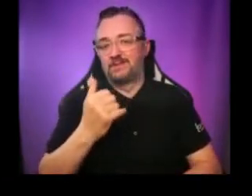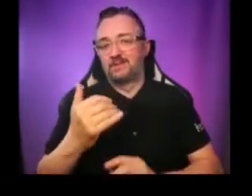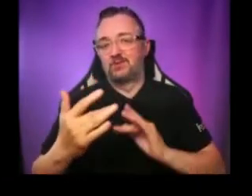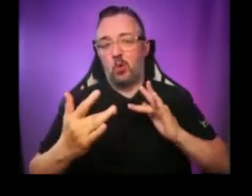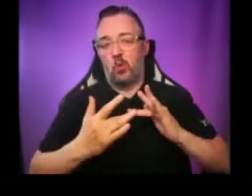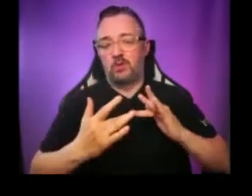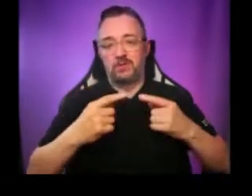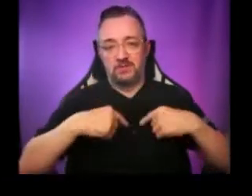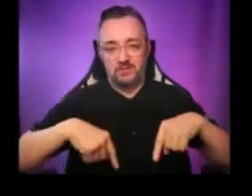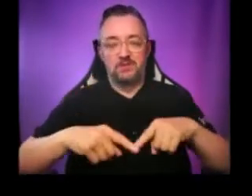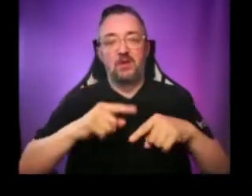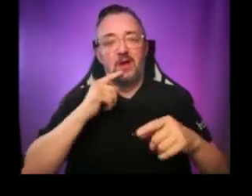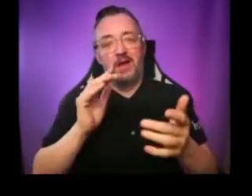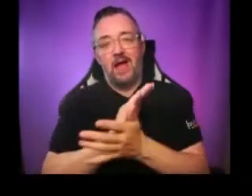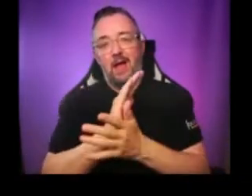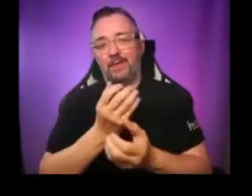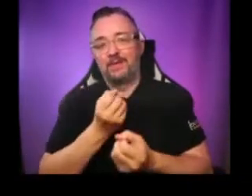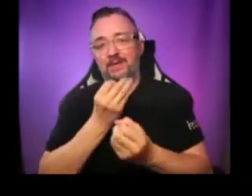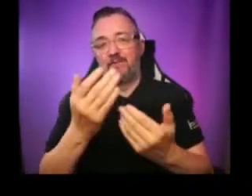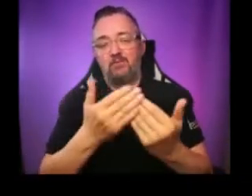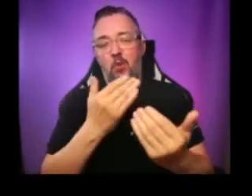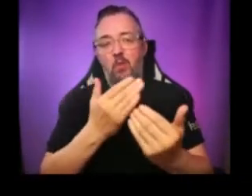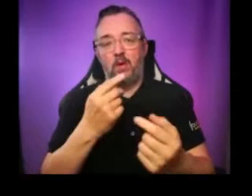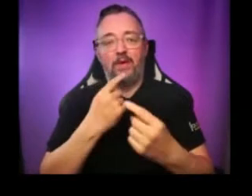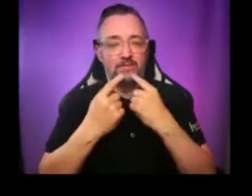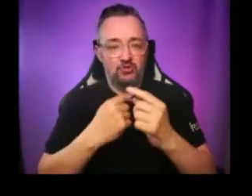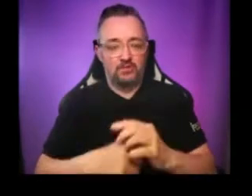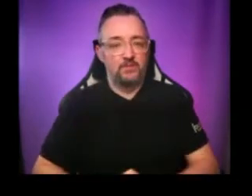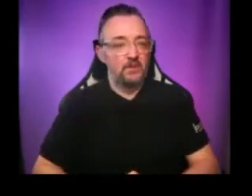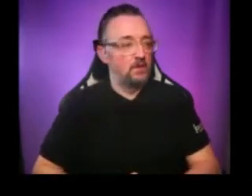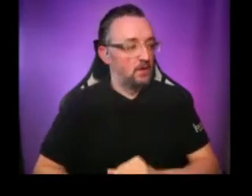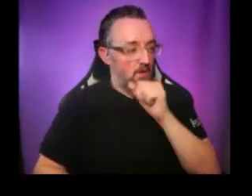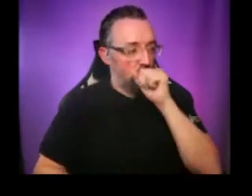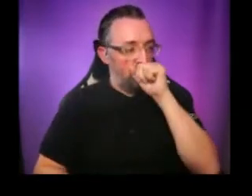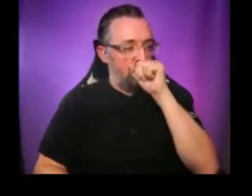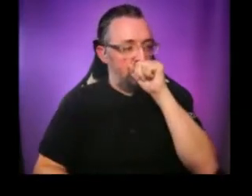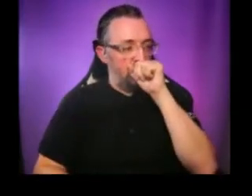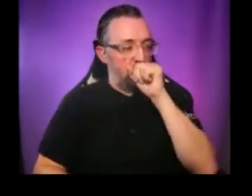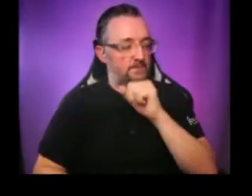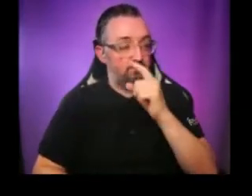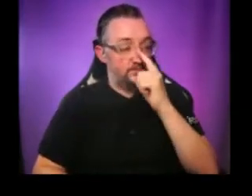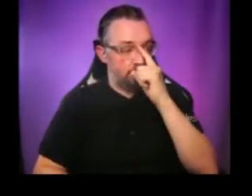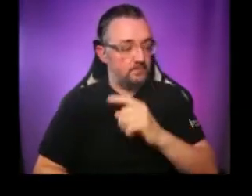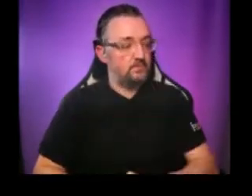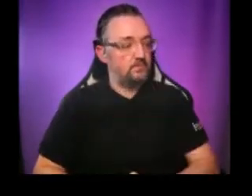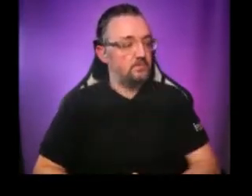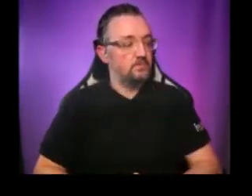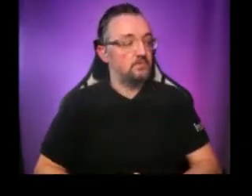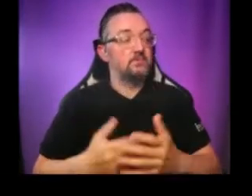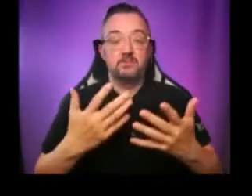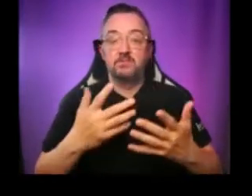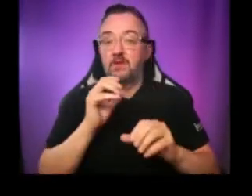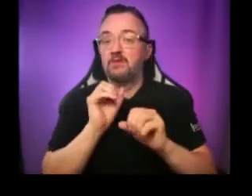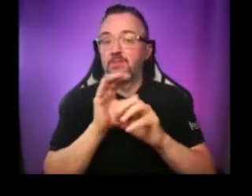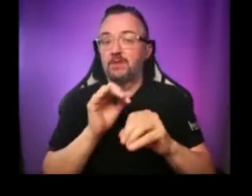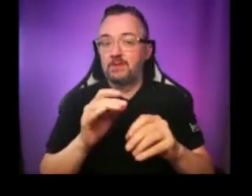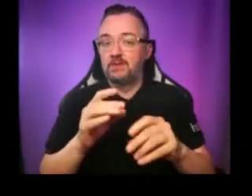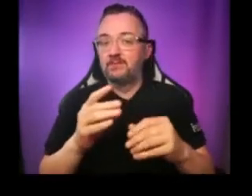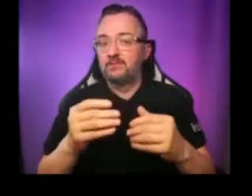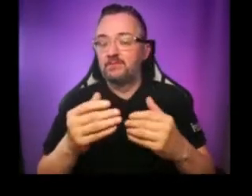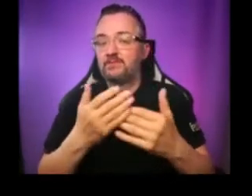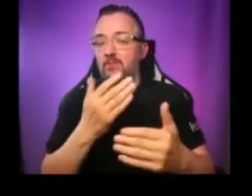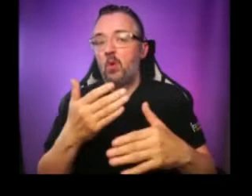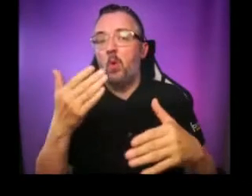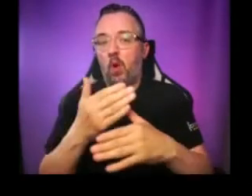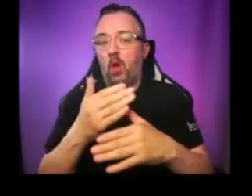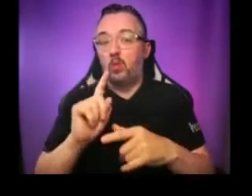us, and we'll happily provide more information and answer your queries. And now I'm going to go through a little bit of the work that we've been doing in our first year